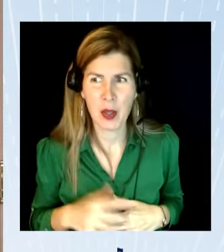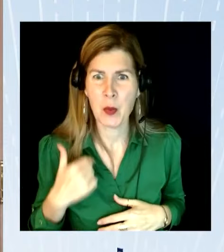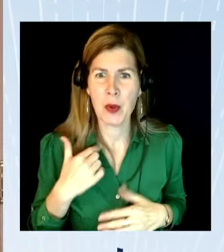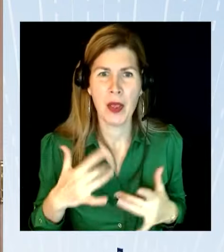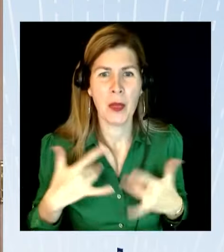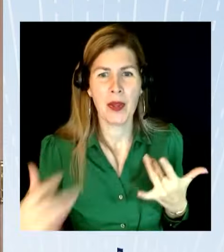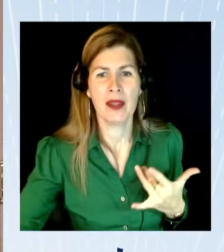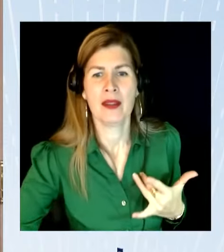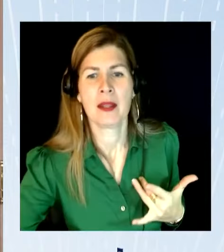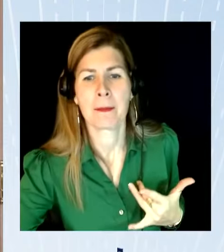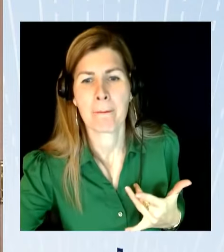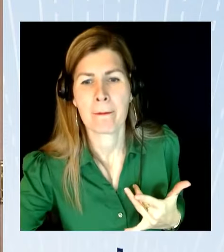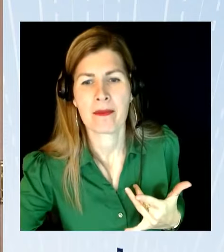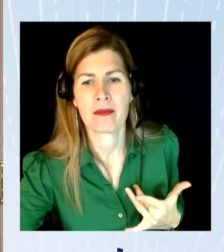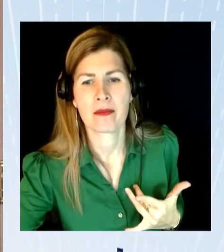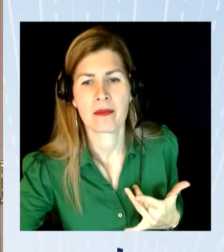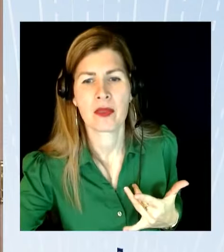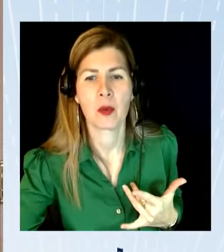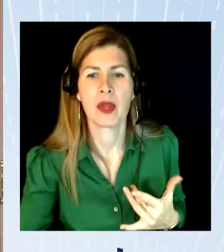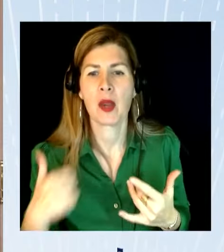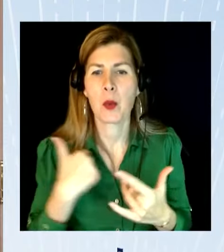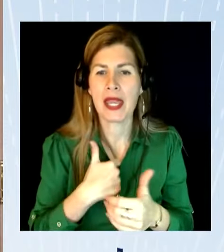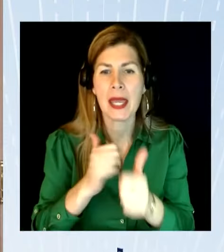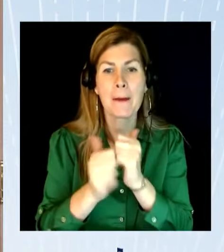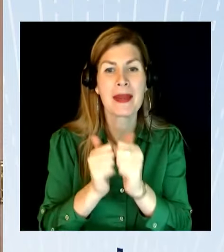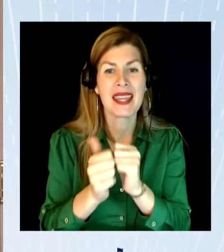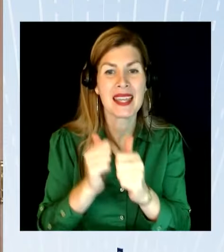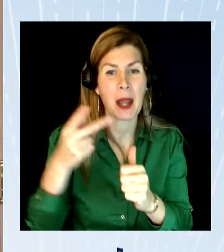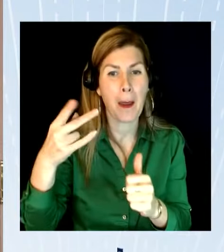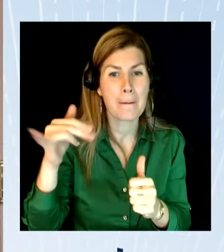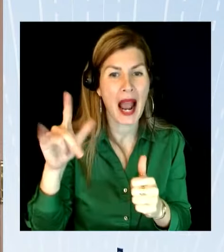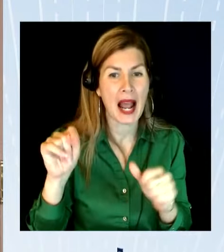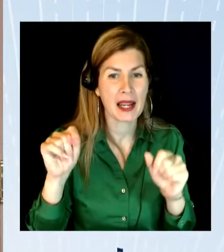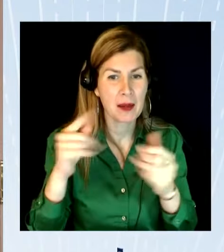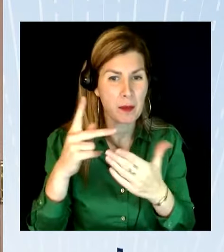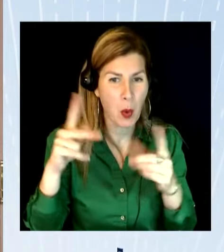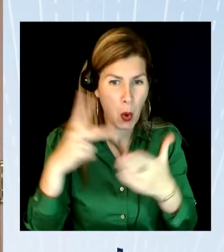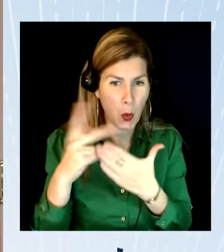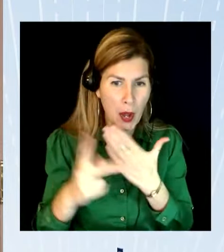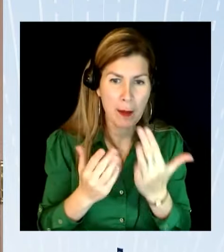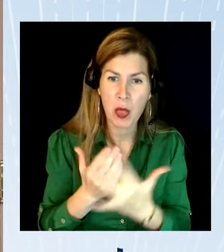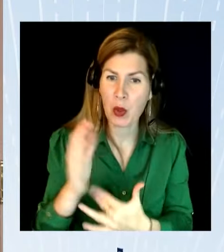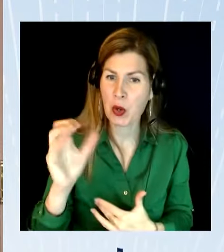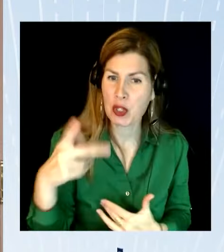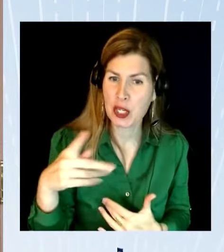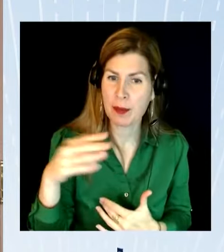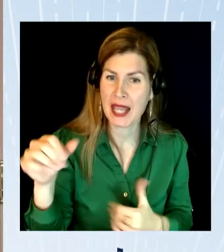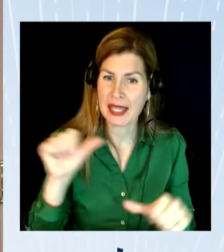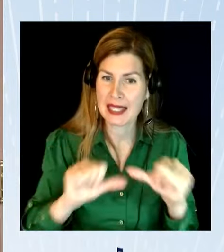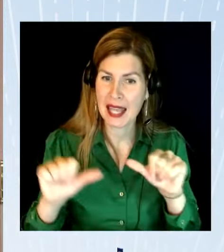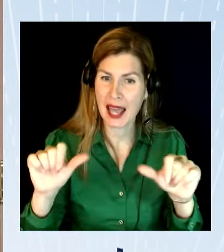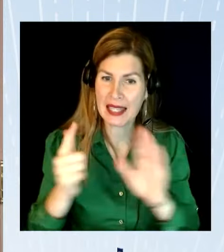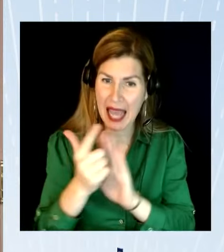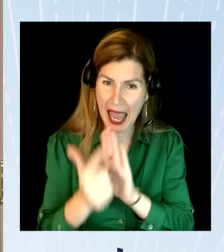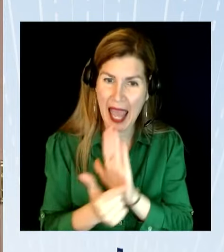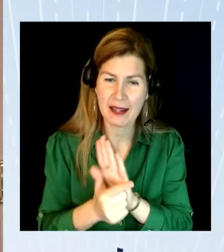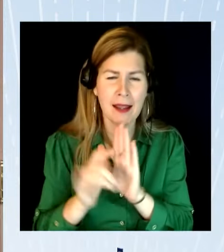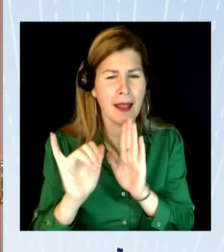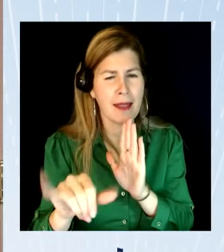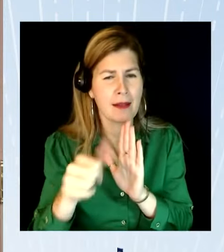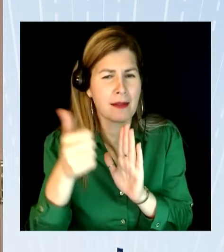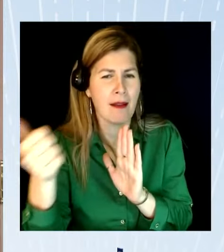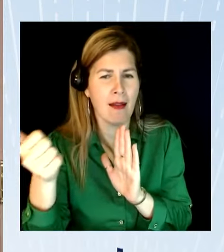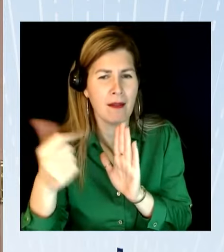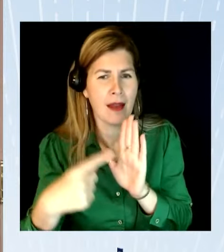Department's Distressed Area Recompete Pilot Program through the CHIPS and Science Act. Just another kind of example of